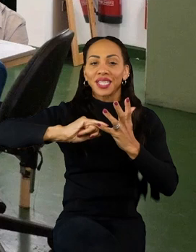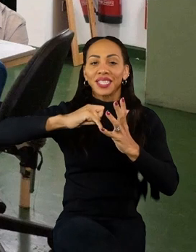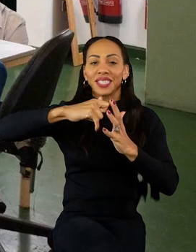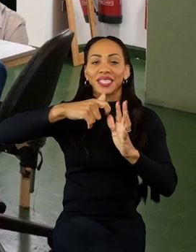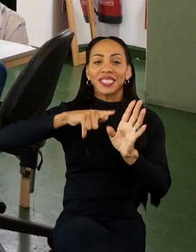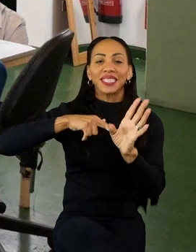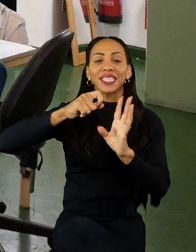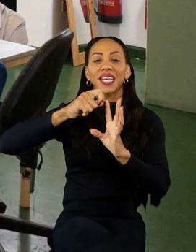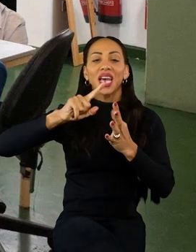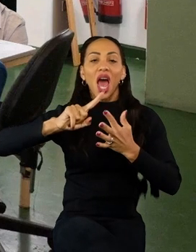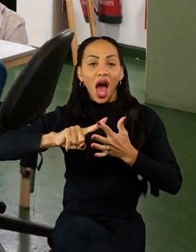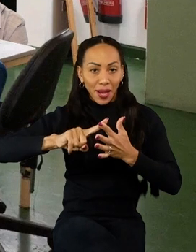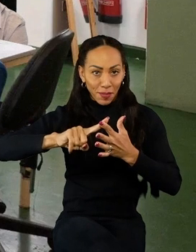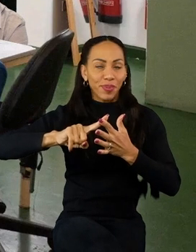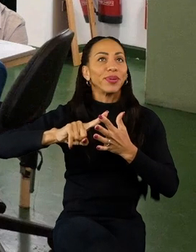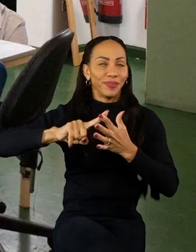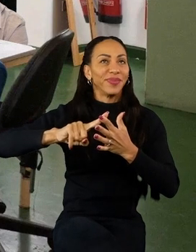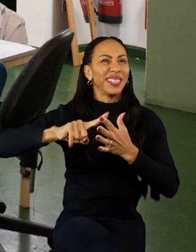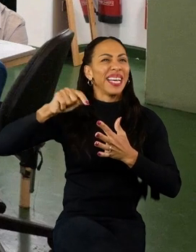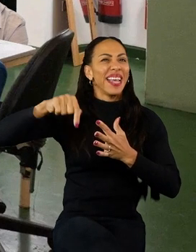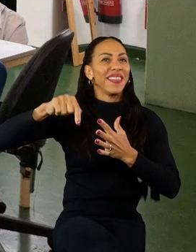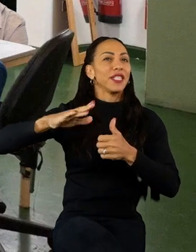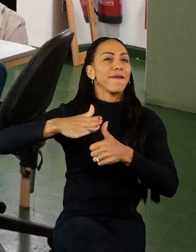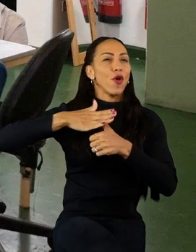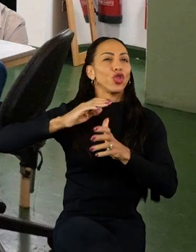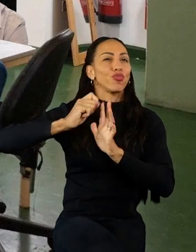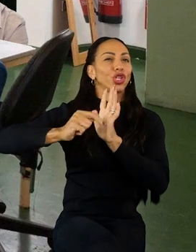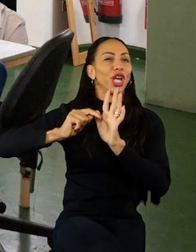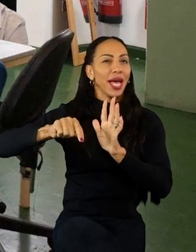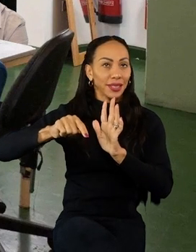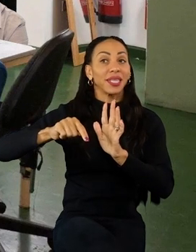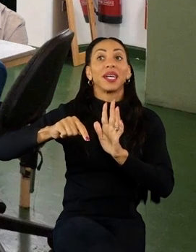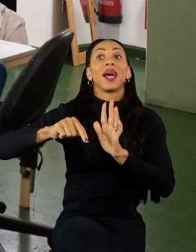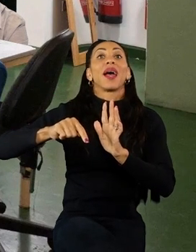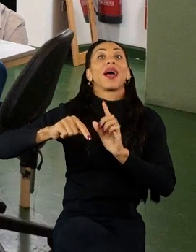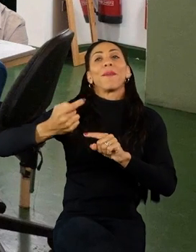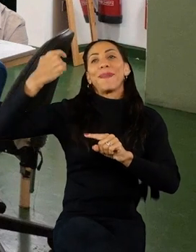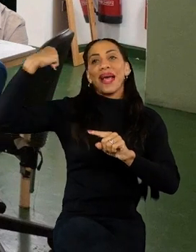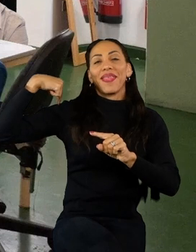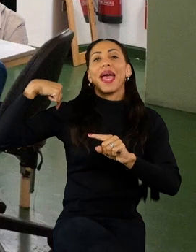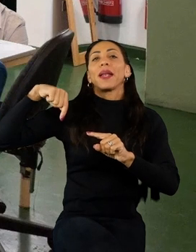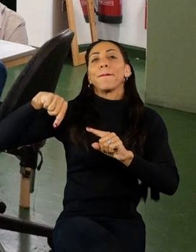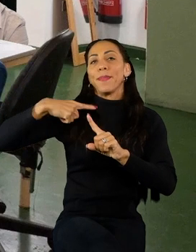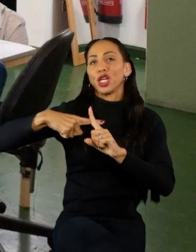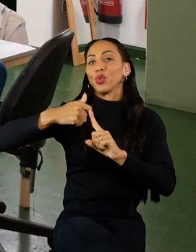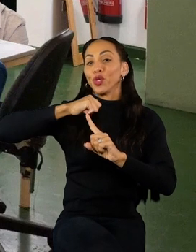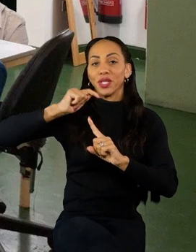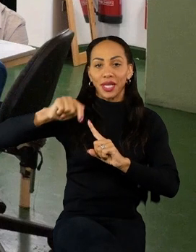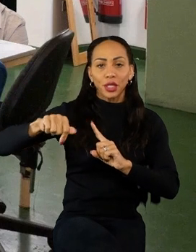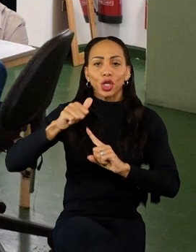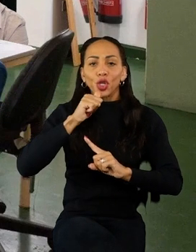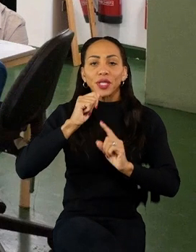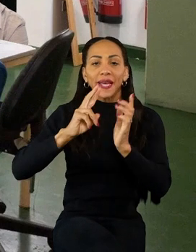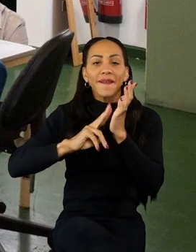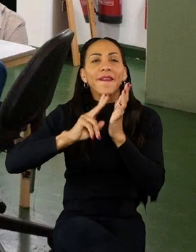using Skype in that one of those first projects. This also used Skype and with a combination of VJing software,